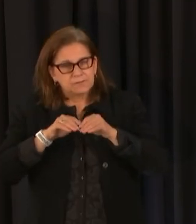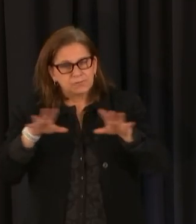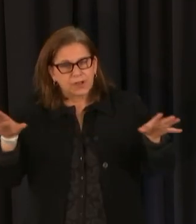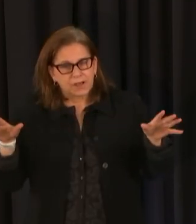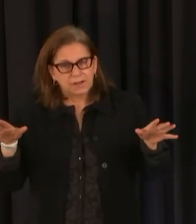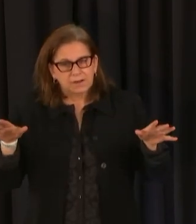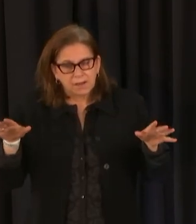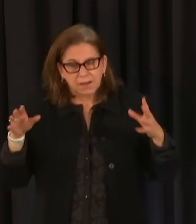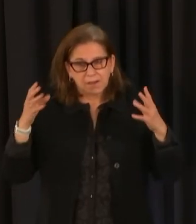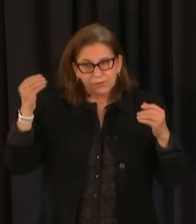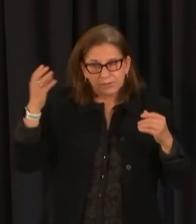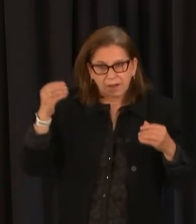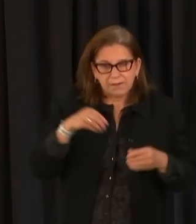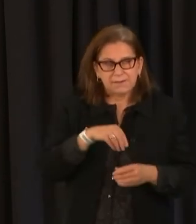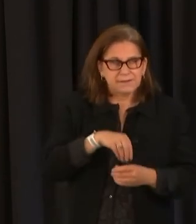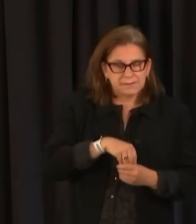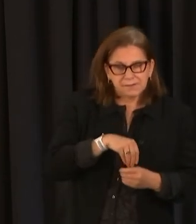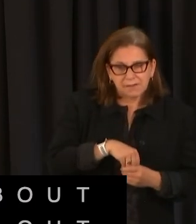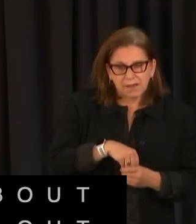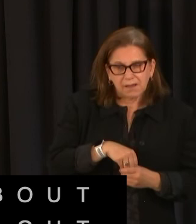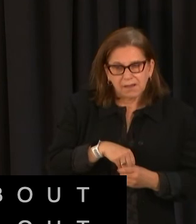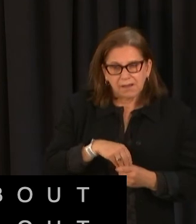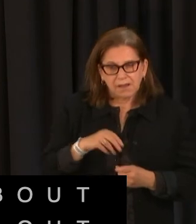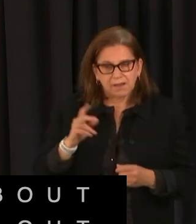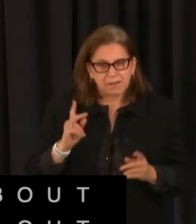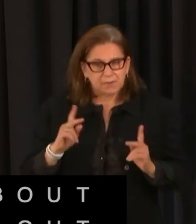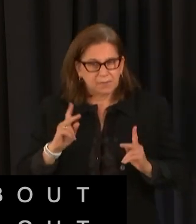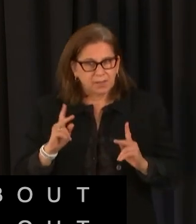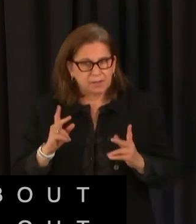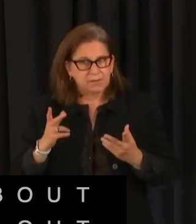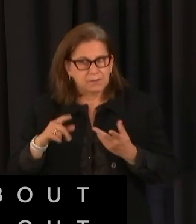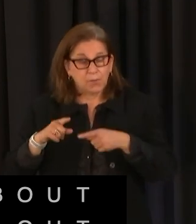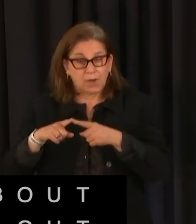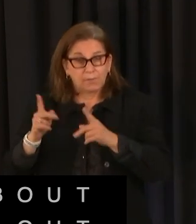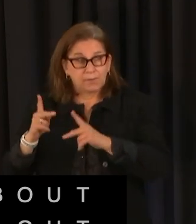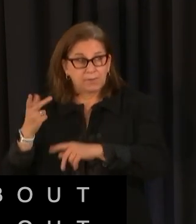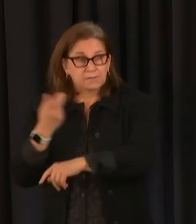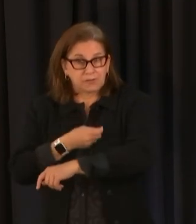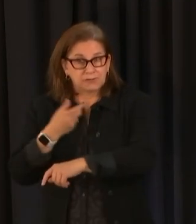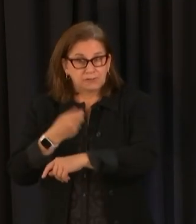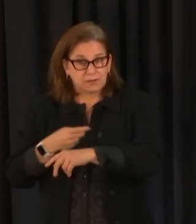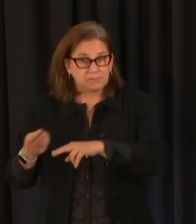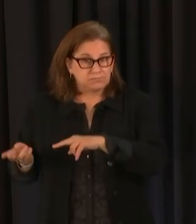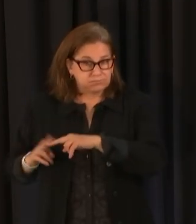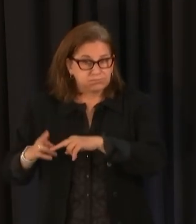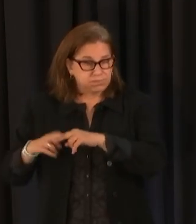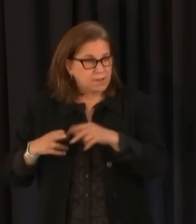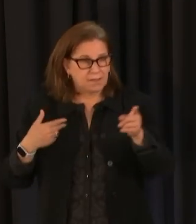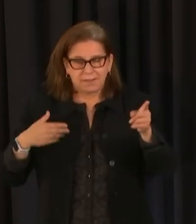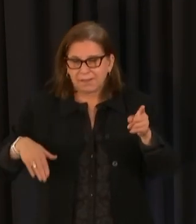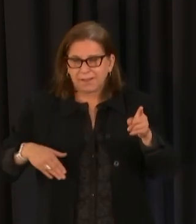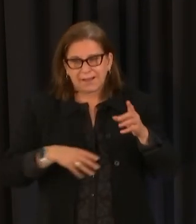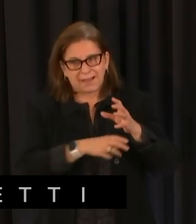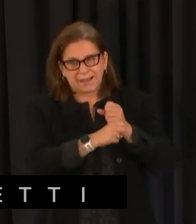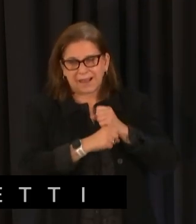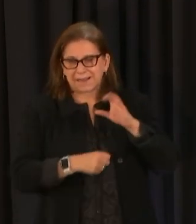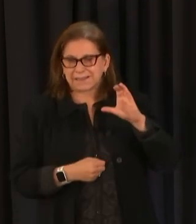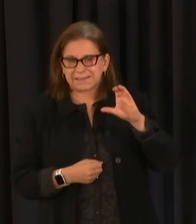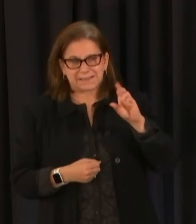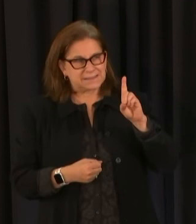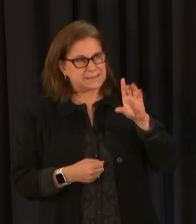transmission outside and also more people getting vaccinated? Well, I haven't gotten that recommendation from DC